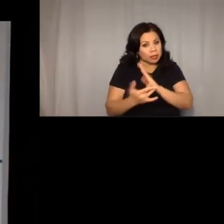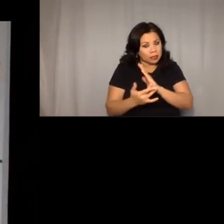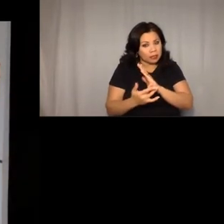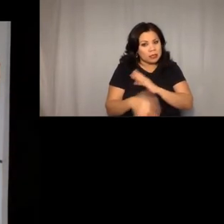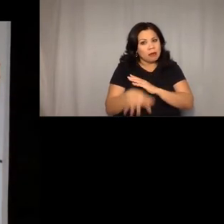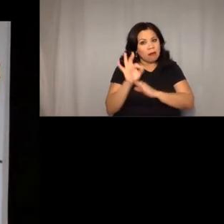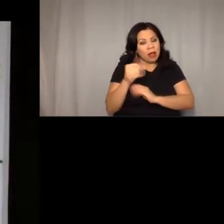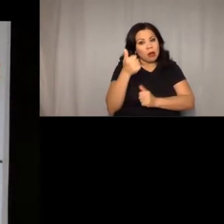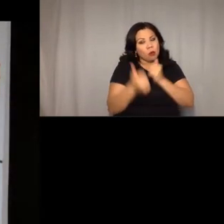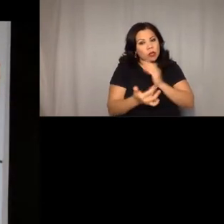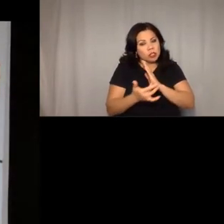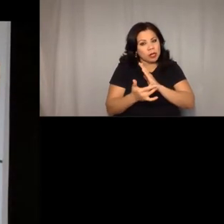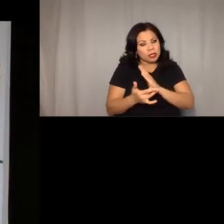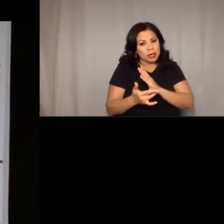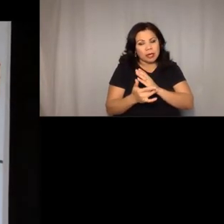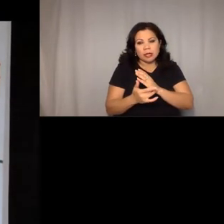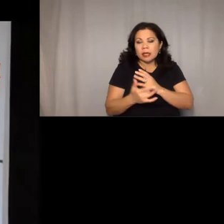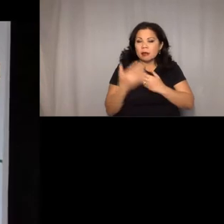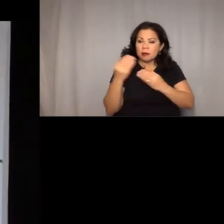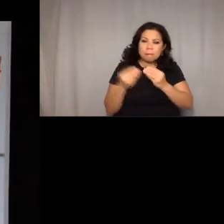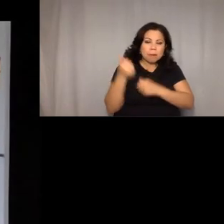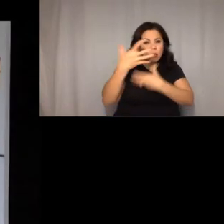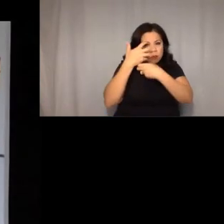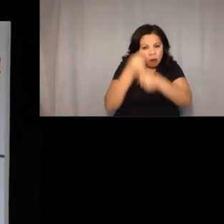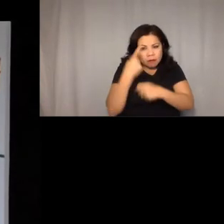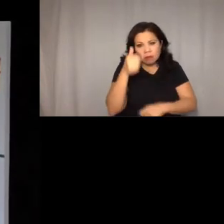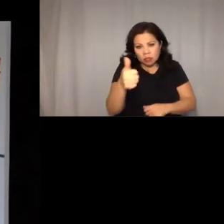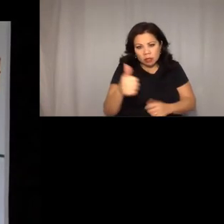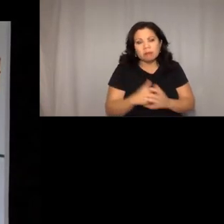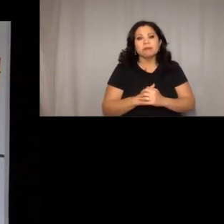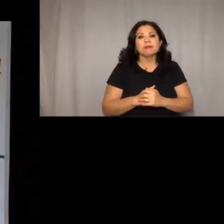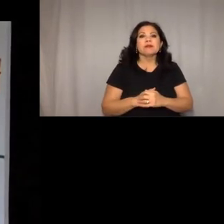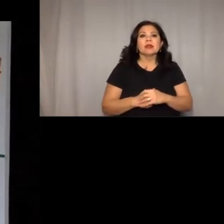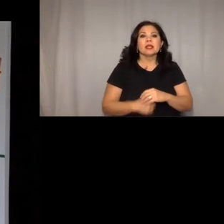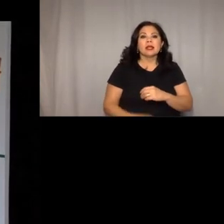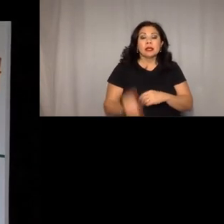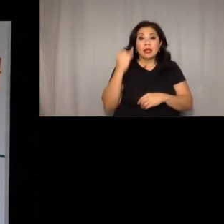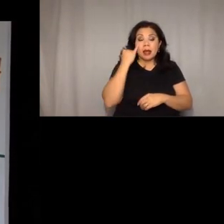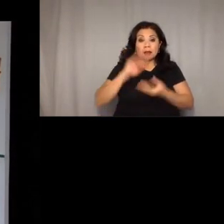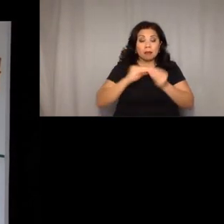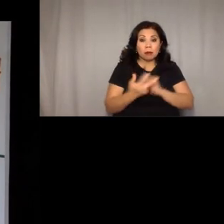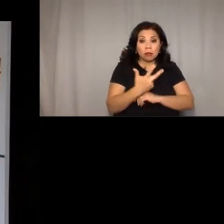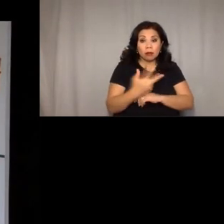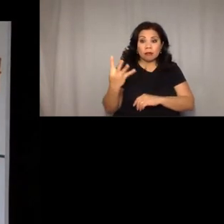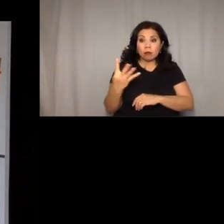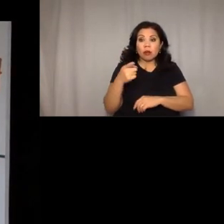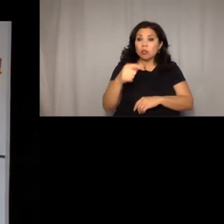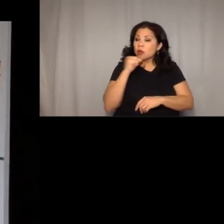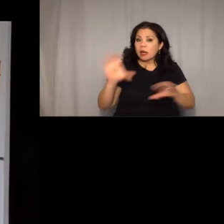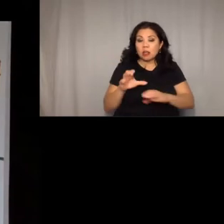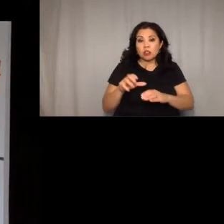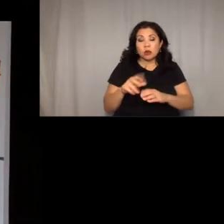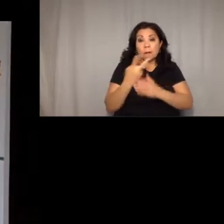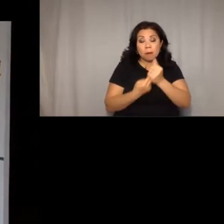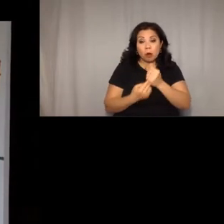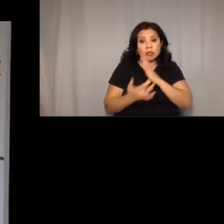with. So if you did not do the primes for number 3 and 4, or if you did not do the GCF for 3 and